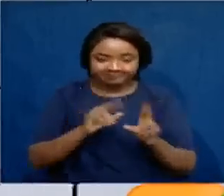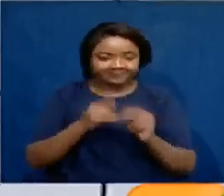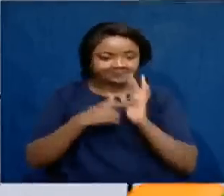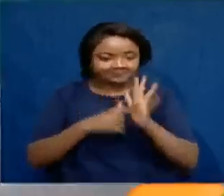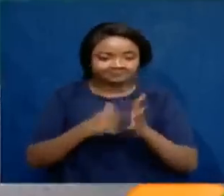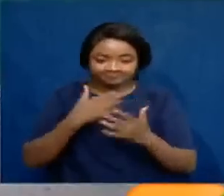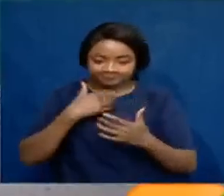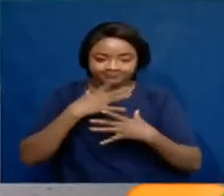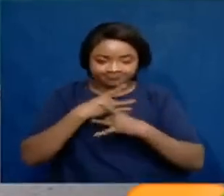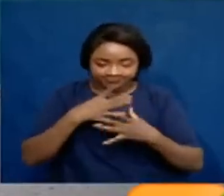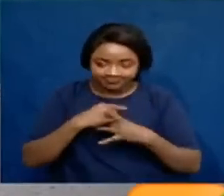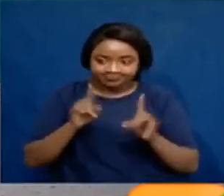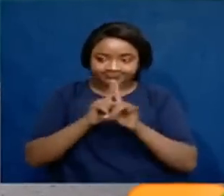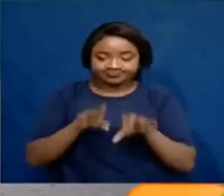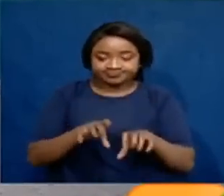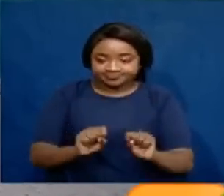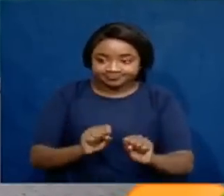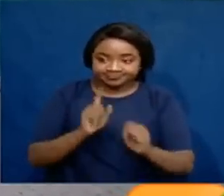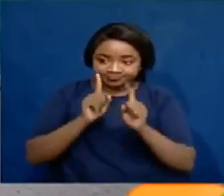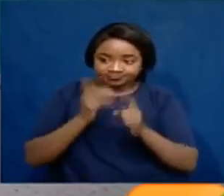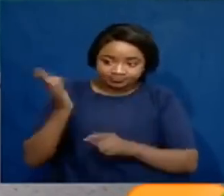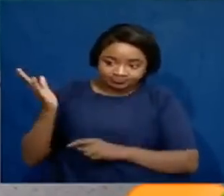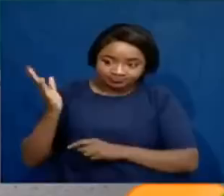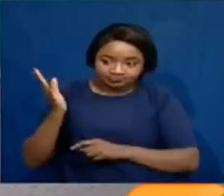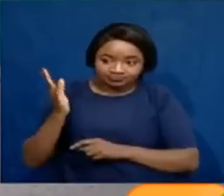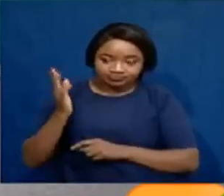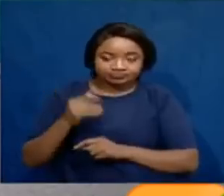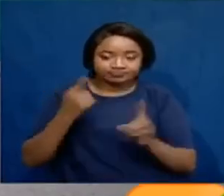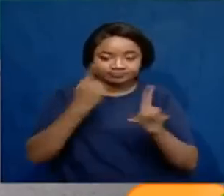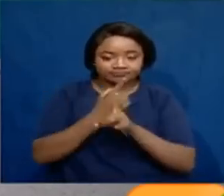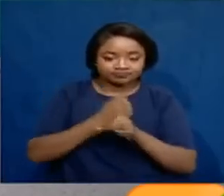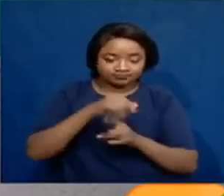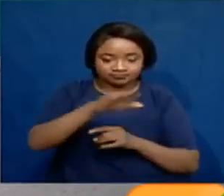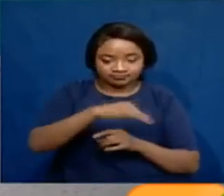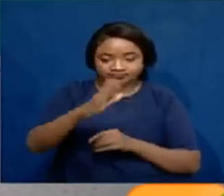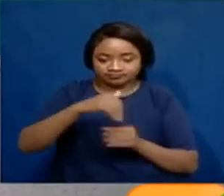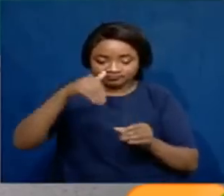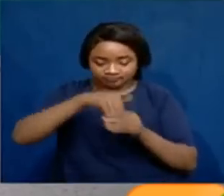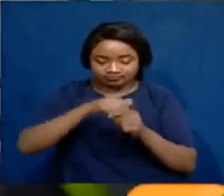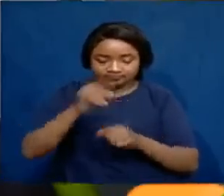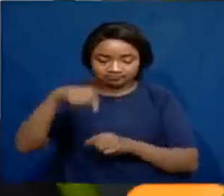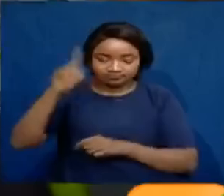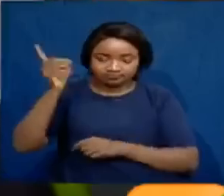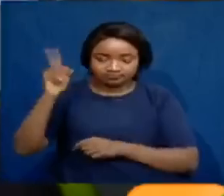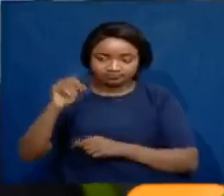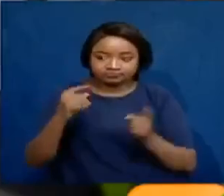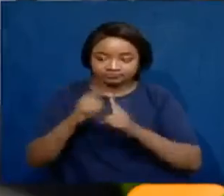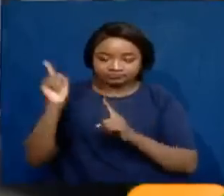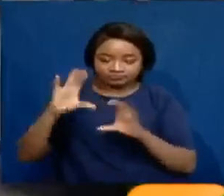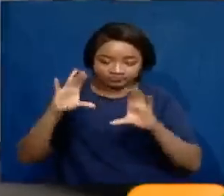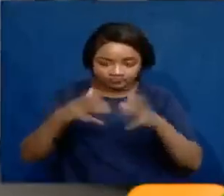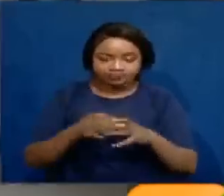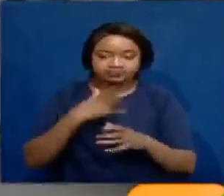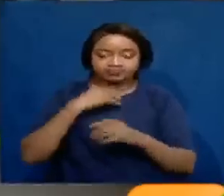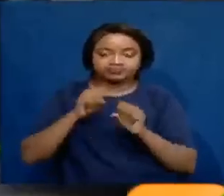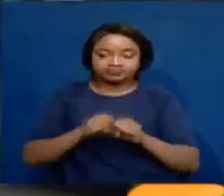reserved buses. With the charging infrastructure now strategically built on different routes within Nairobi and its environs, BasiGo looks to go